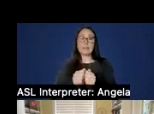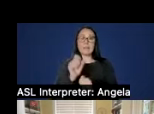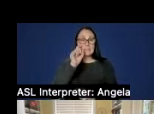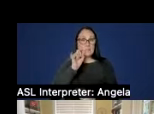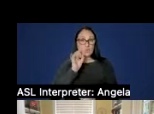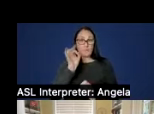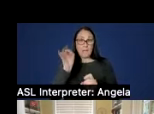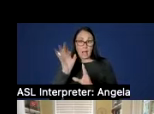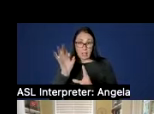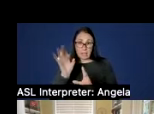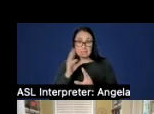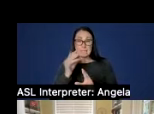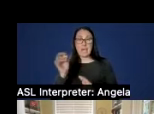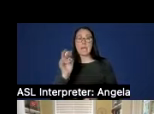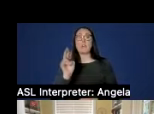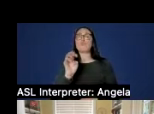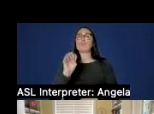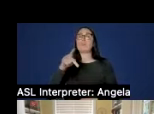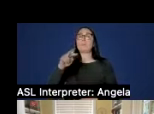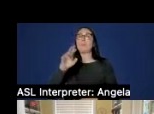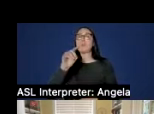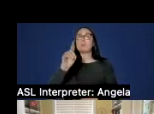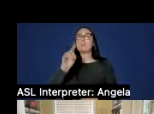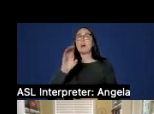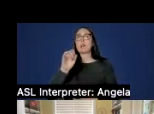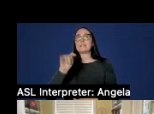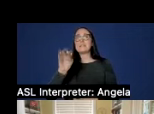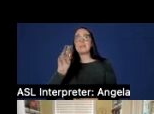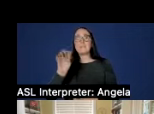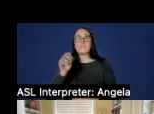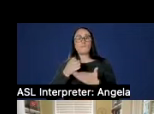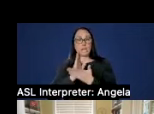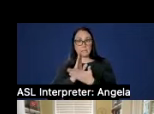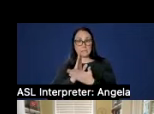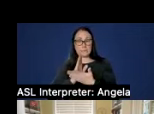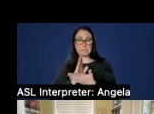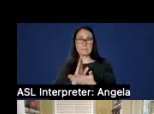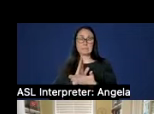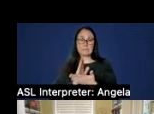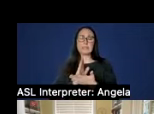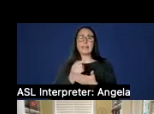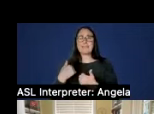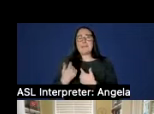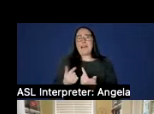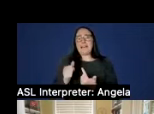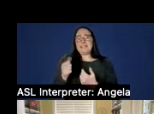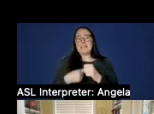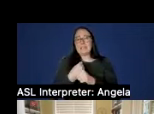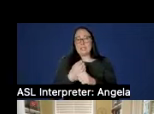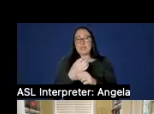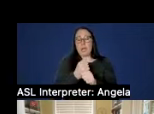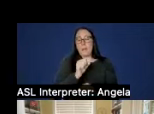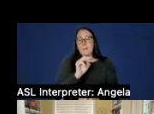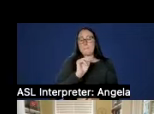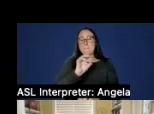rights. And the last 10 years after getting my Master of Public Administration,